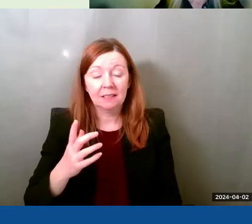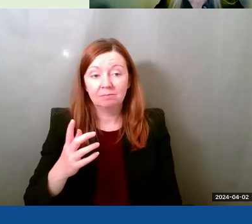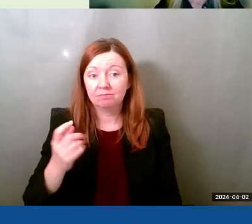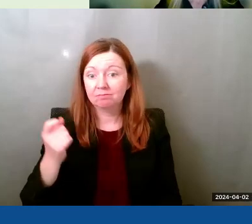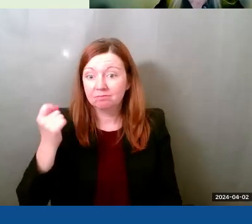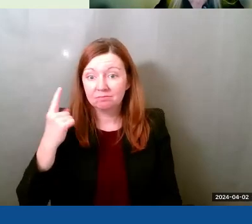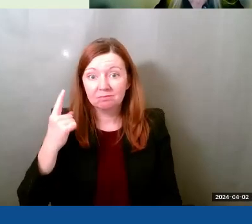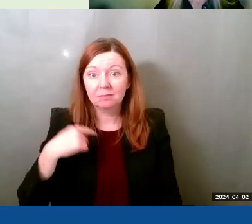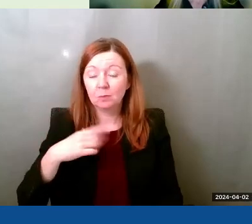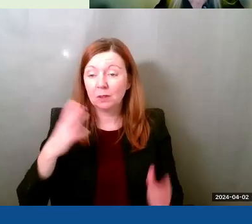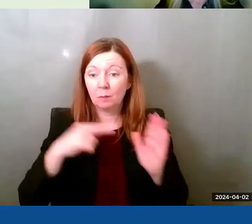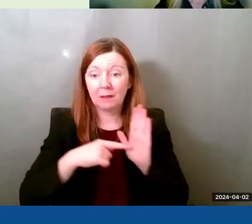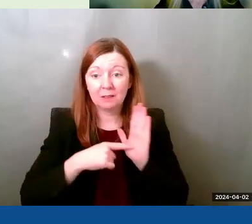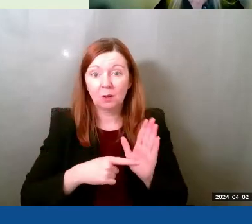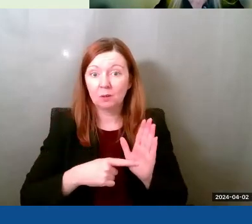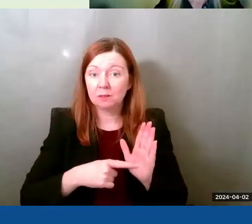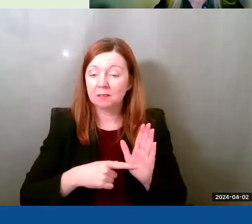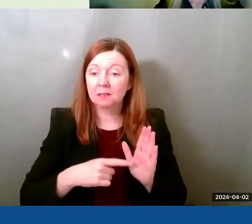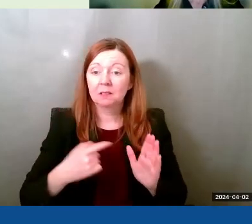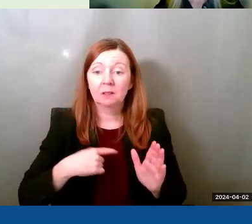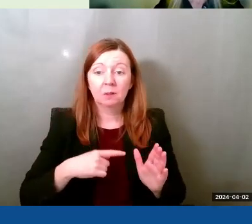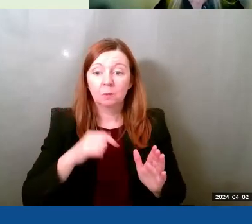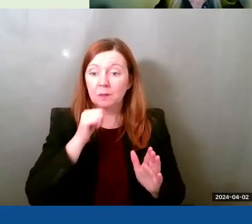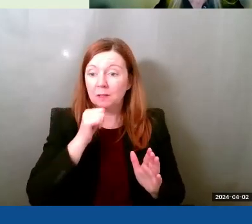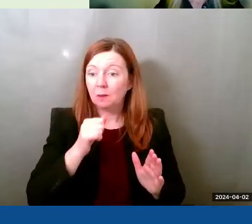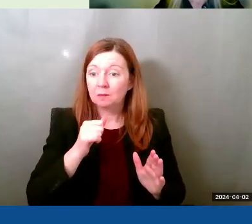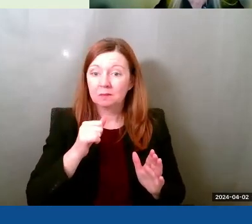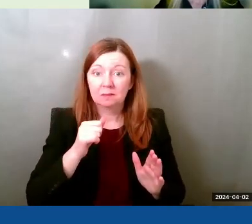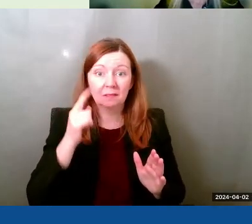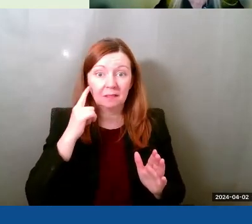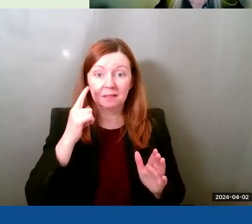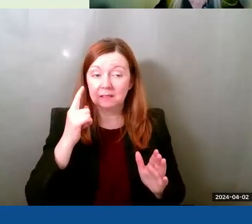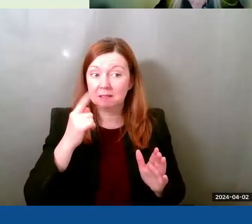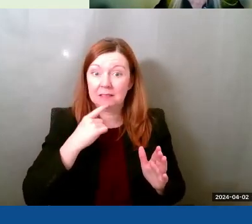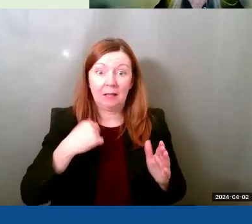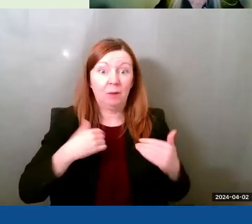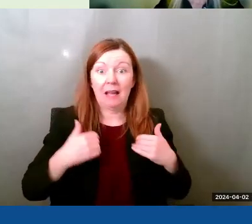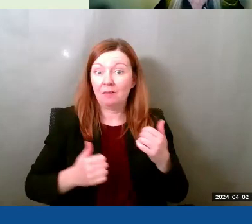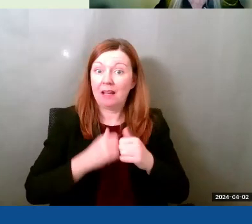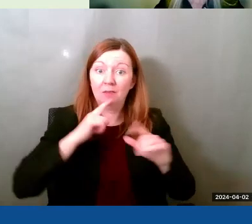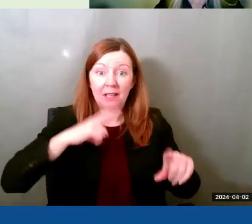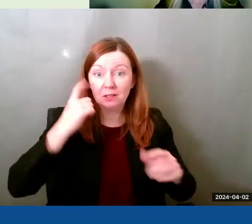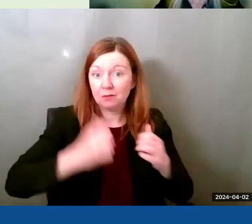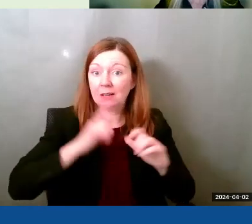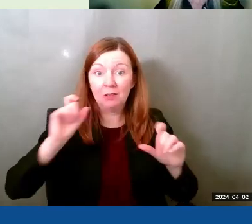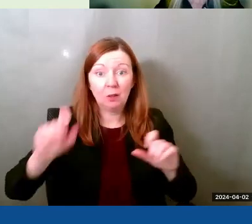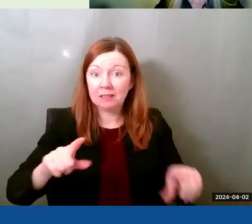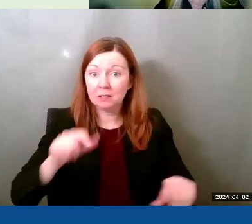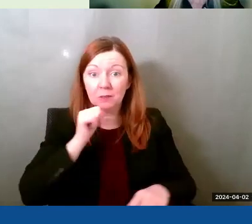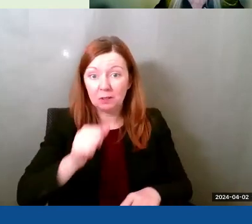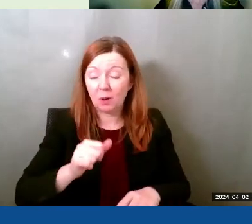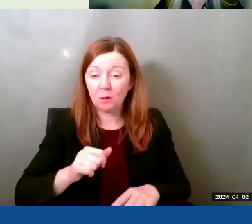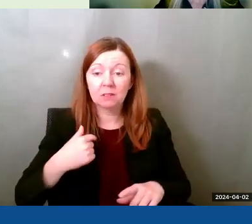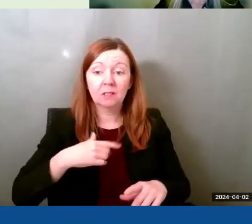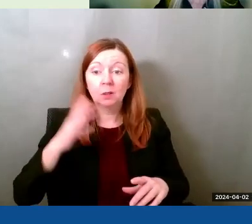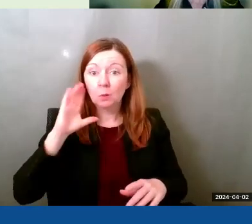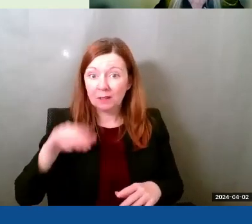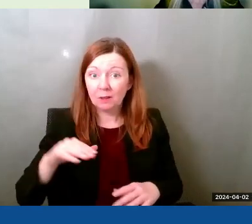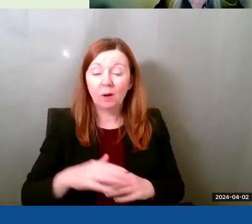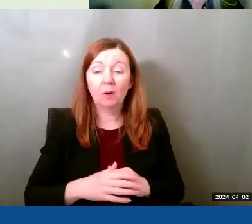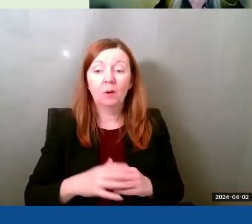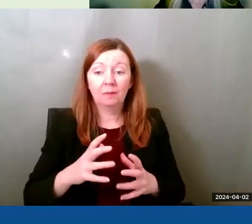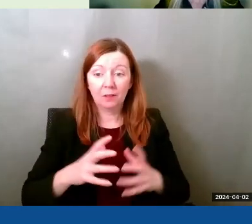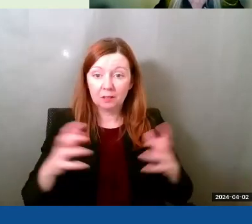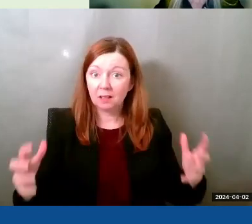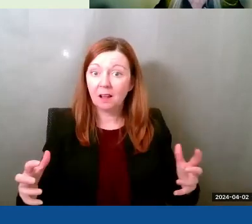that's shown. We know we don't profess to have every single answer for every single possible question. We know that